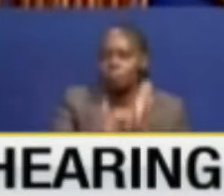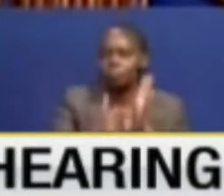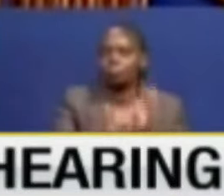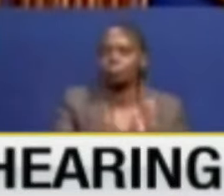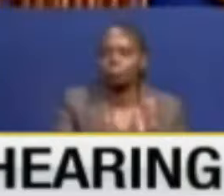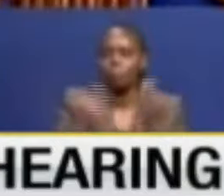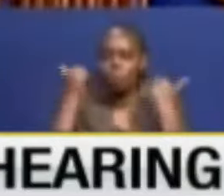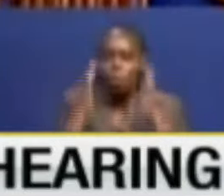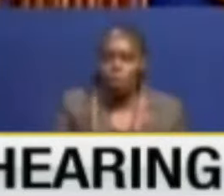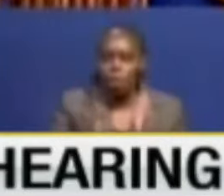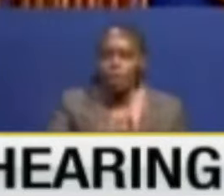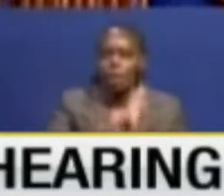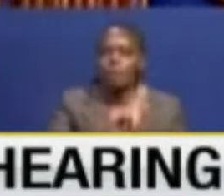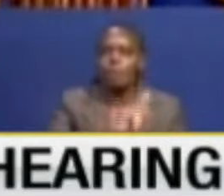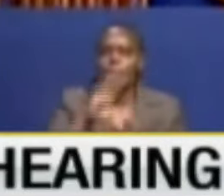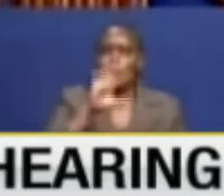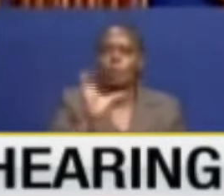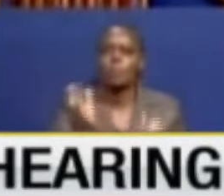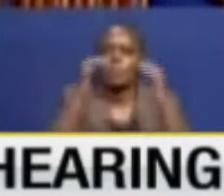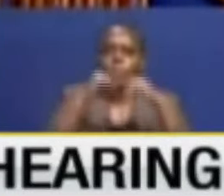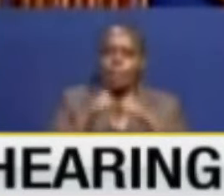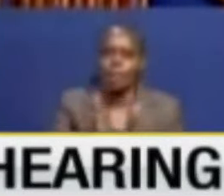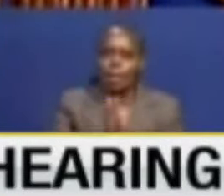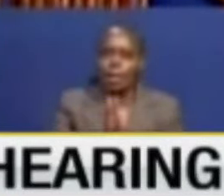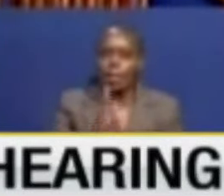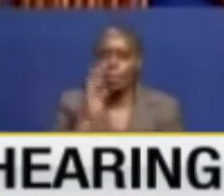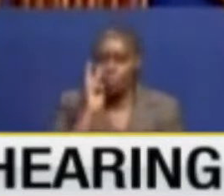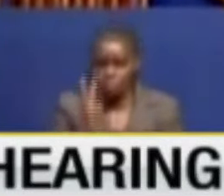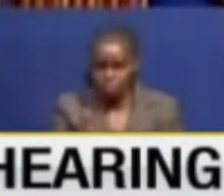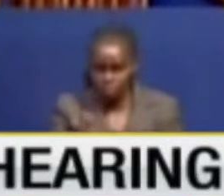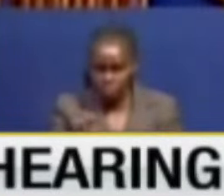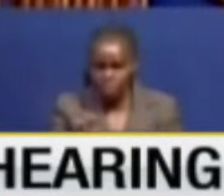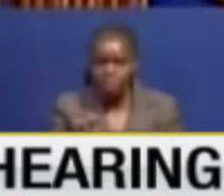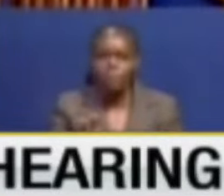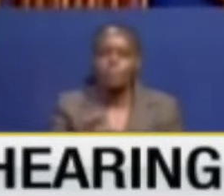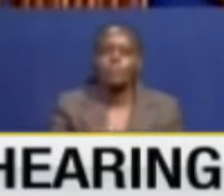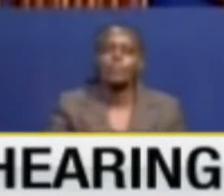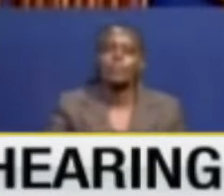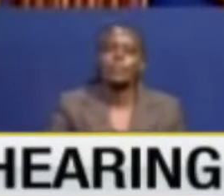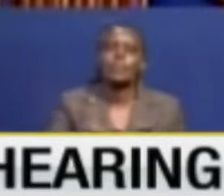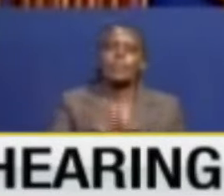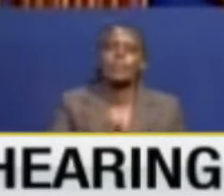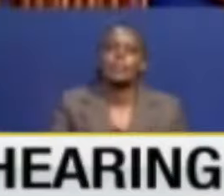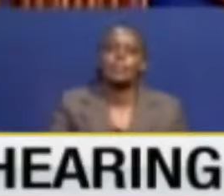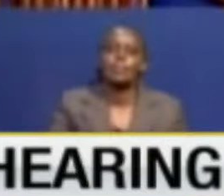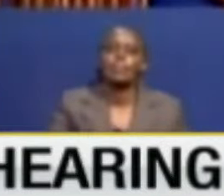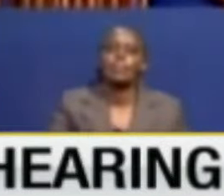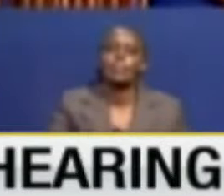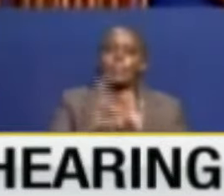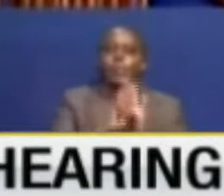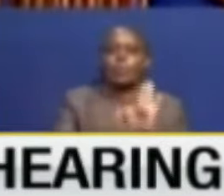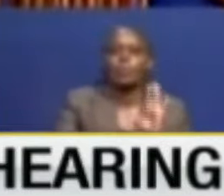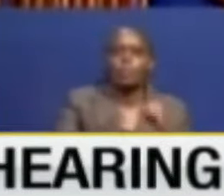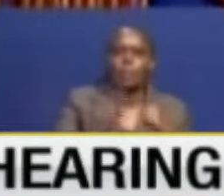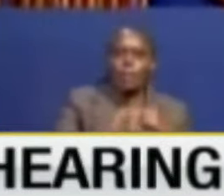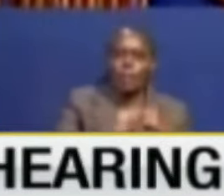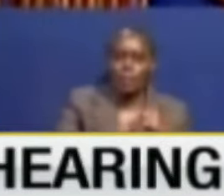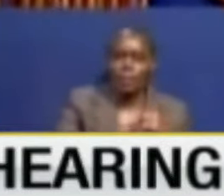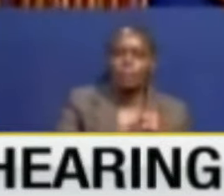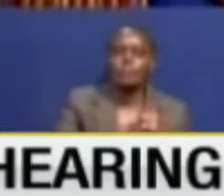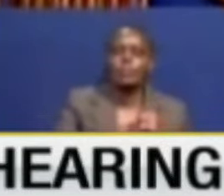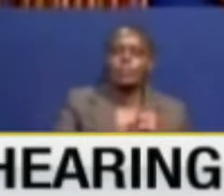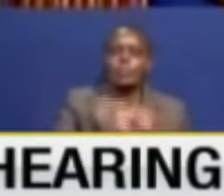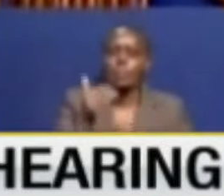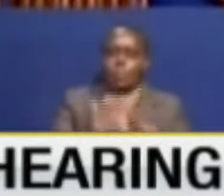the advocates representing the County Assembly and the witnesses for the County Assembly. Pursuant to Rule 8 of the Rules of